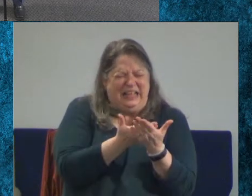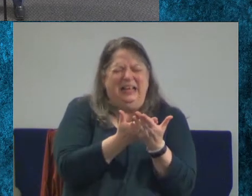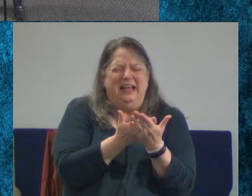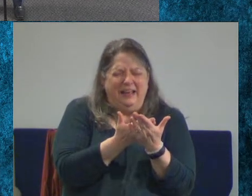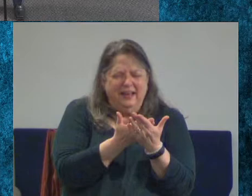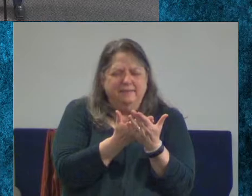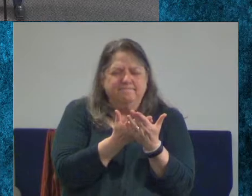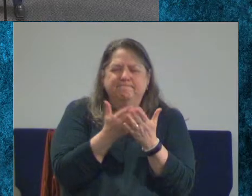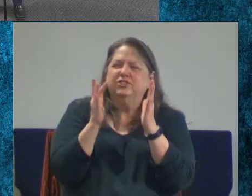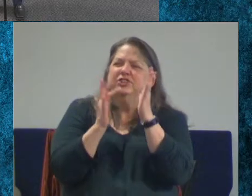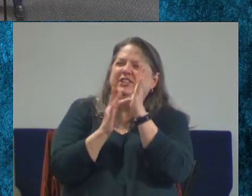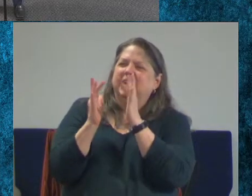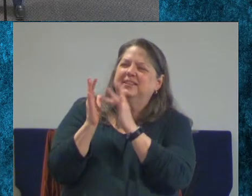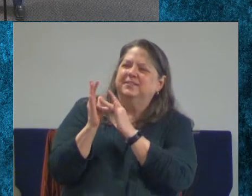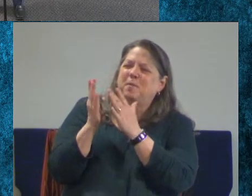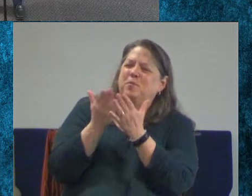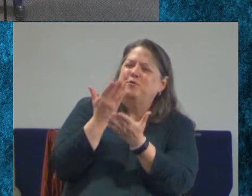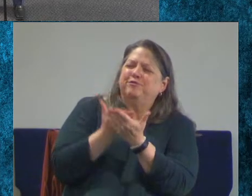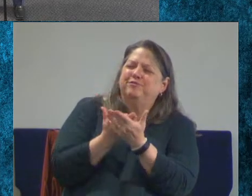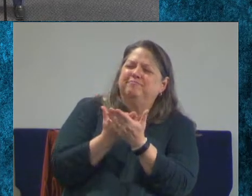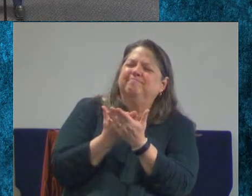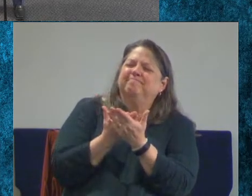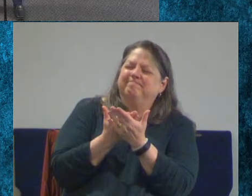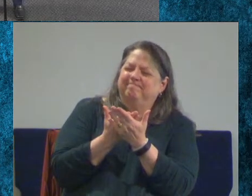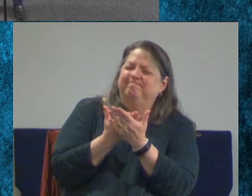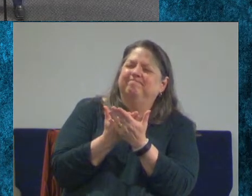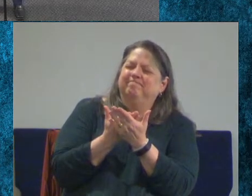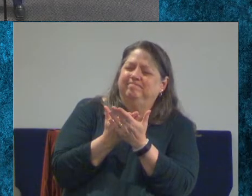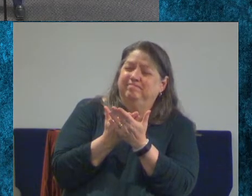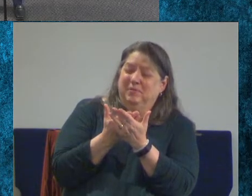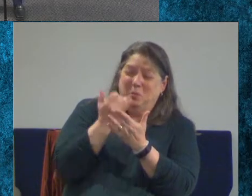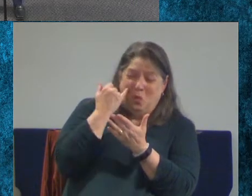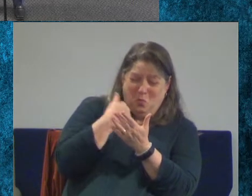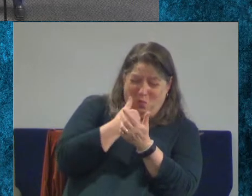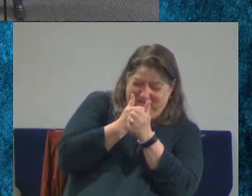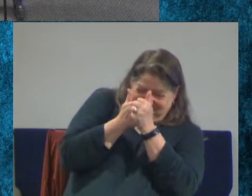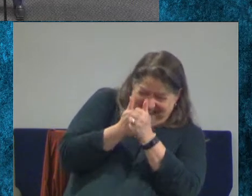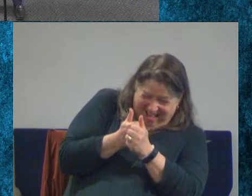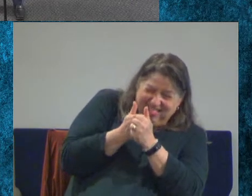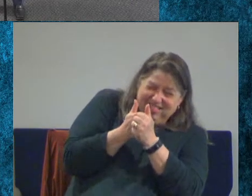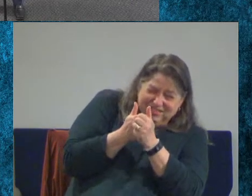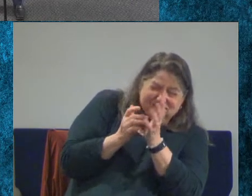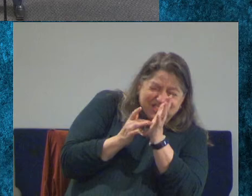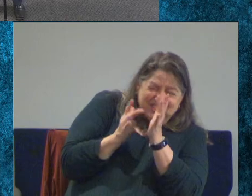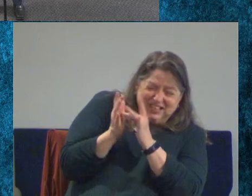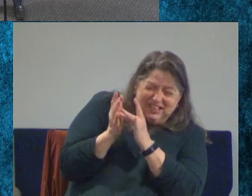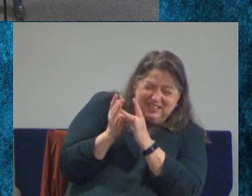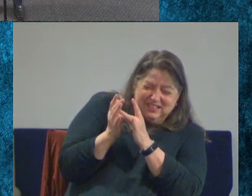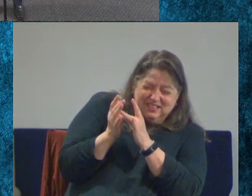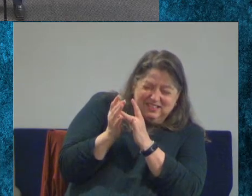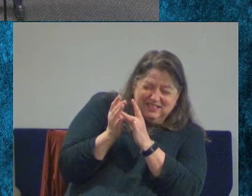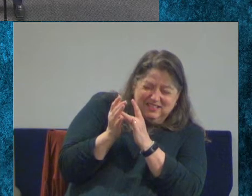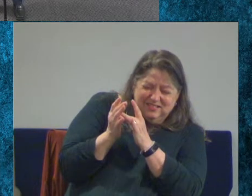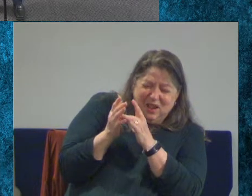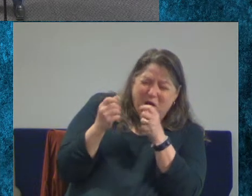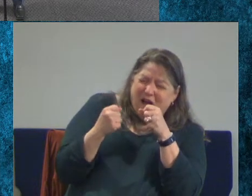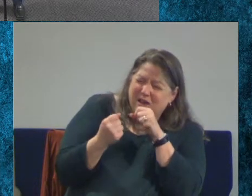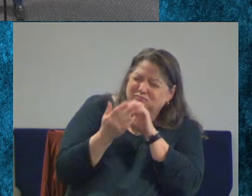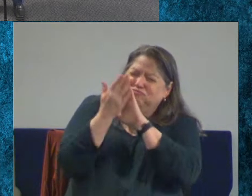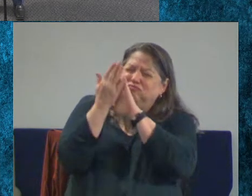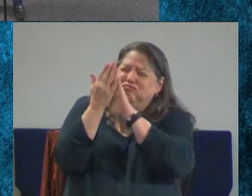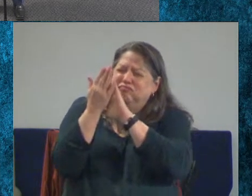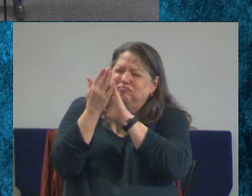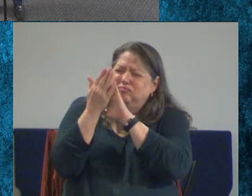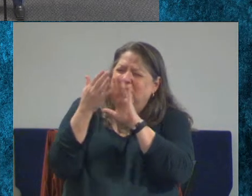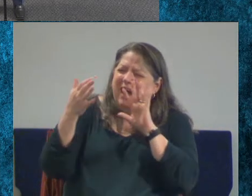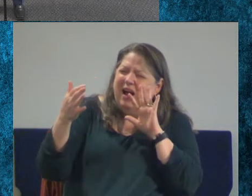Jesus. Thank you, God, that in reality, we have, if we're followers of Jesus, we've encountered Christ. We've